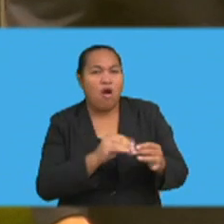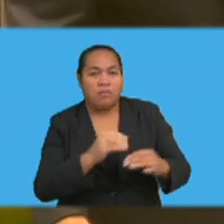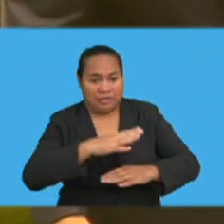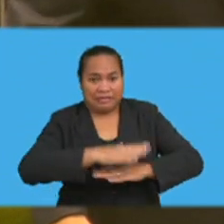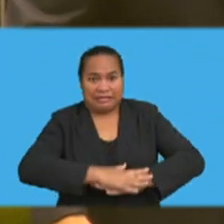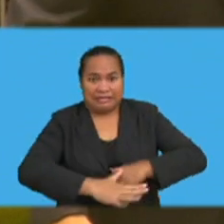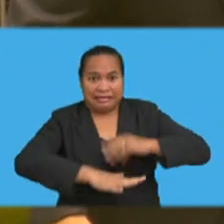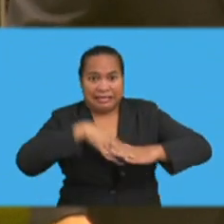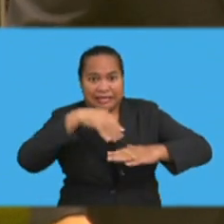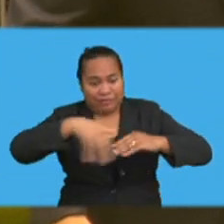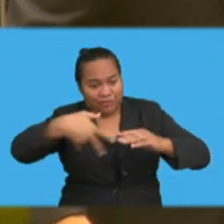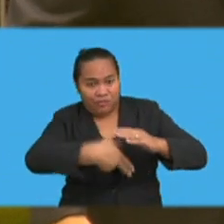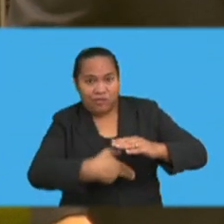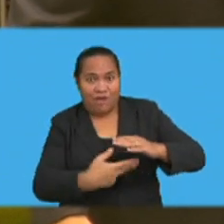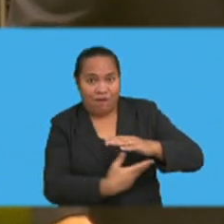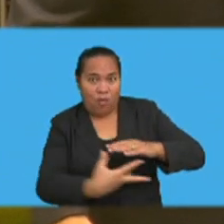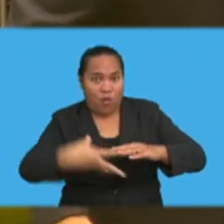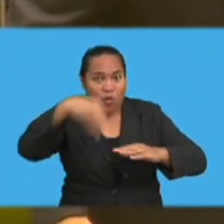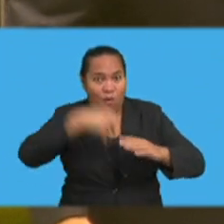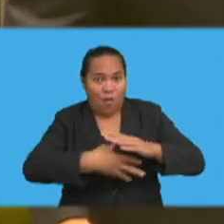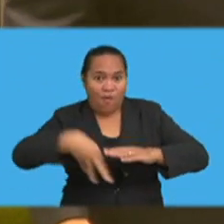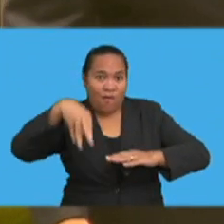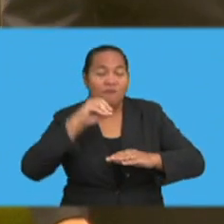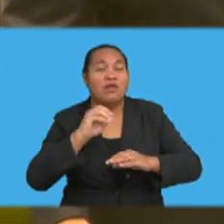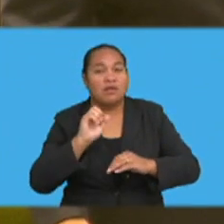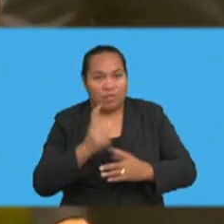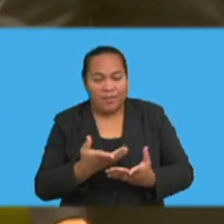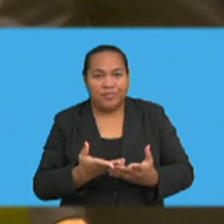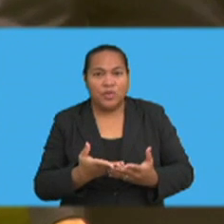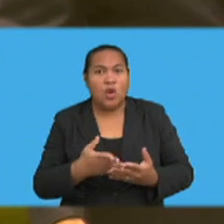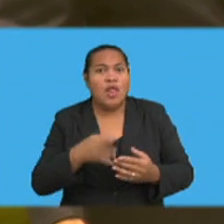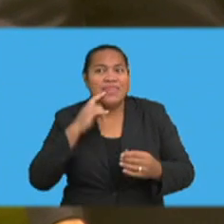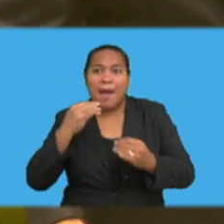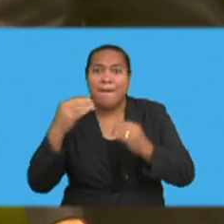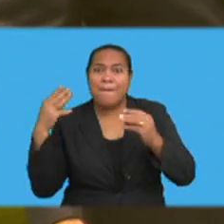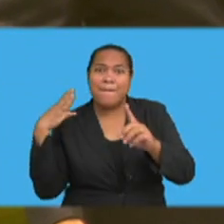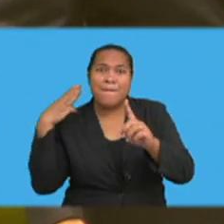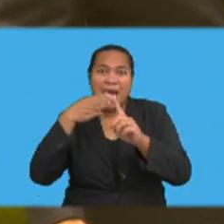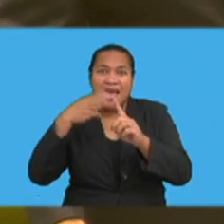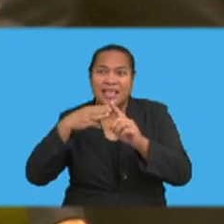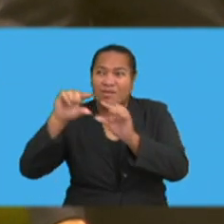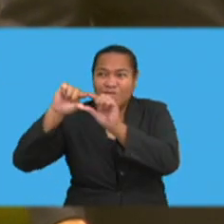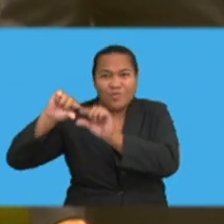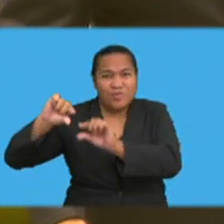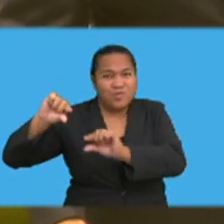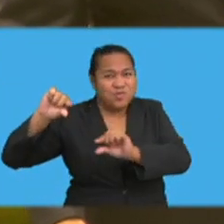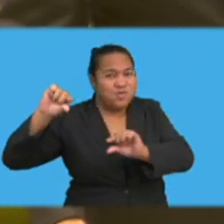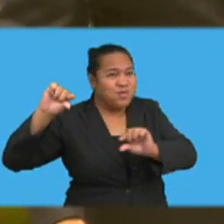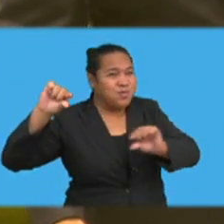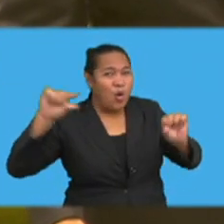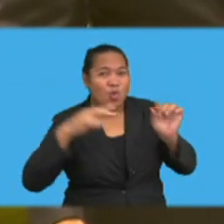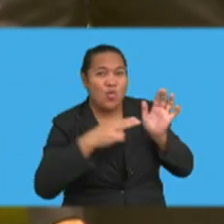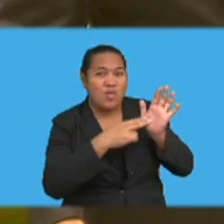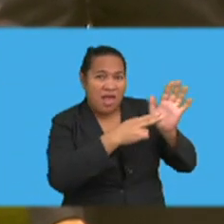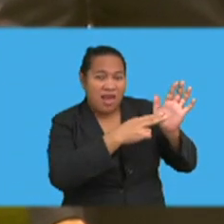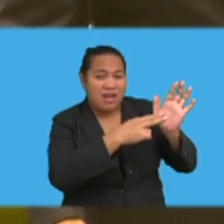call it. Now, when the main grid, the line that comes from Manasagu goes to Vunda, goes to